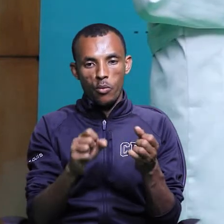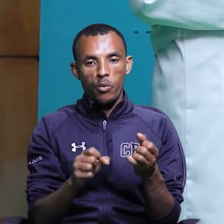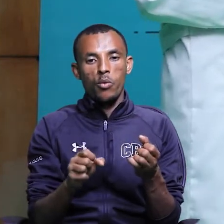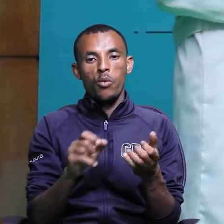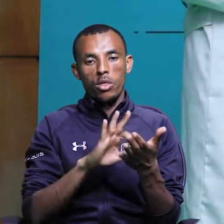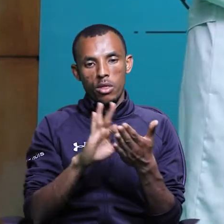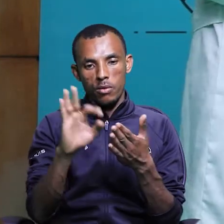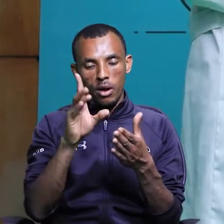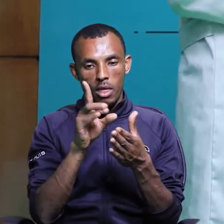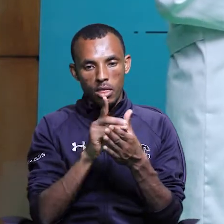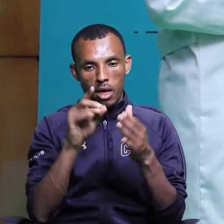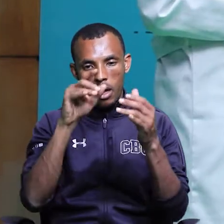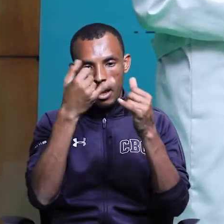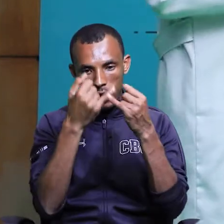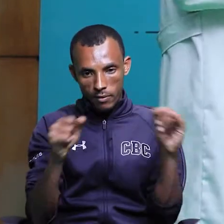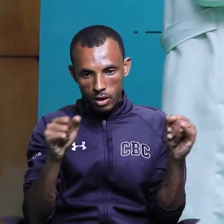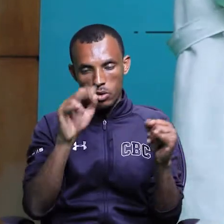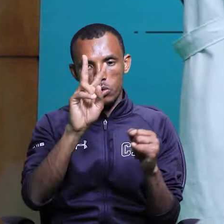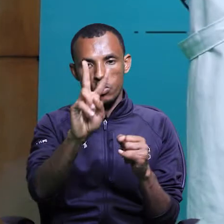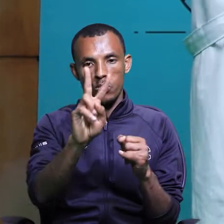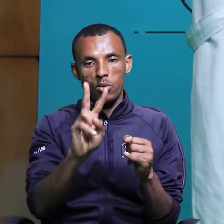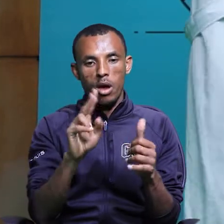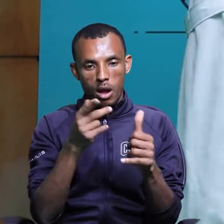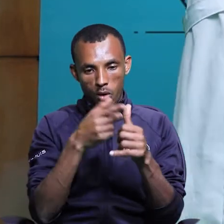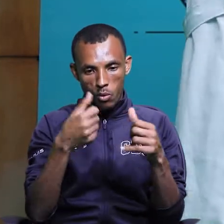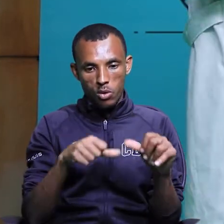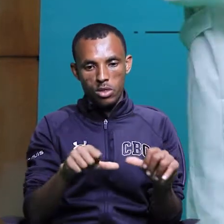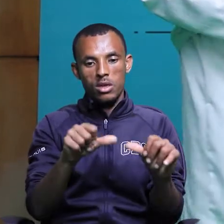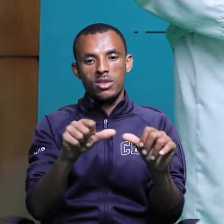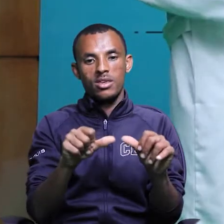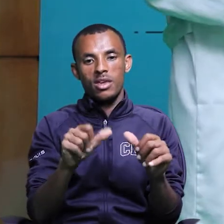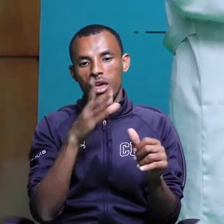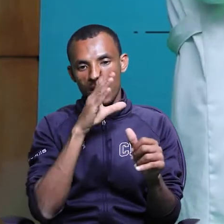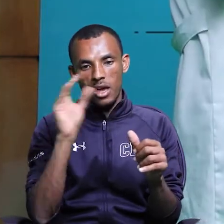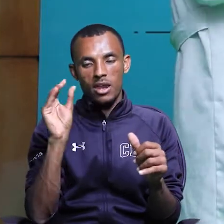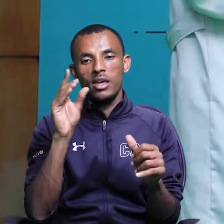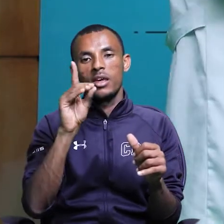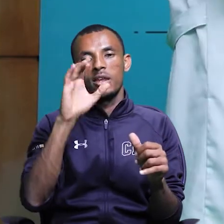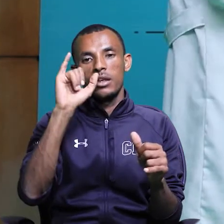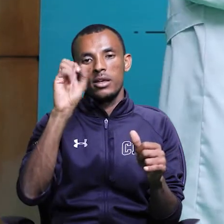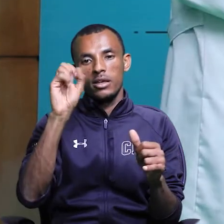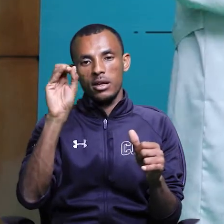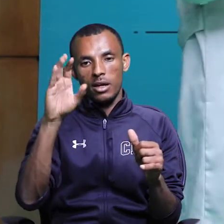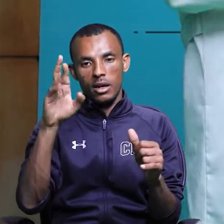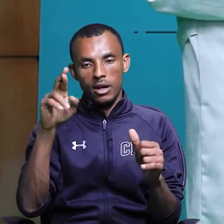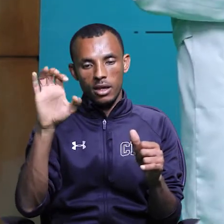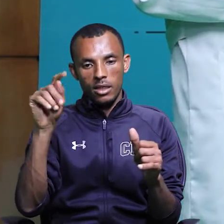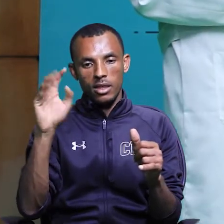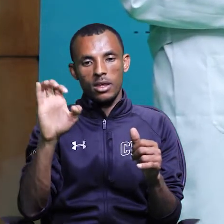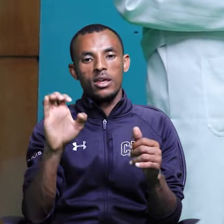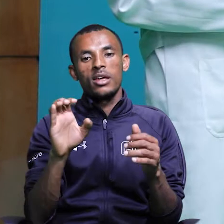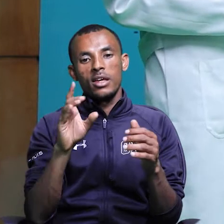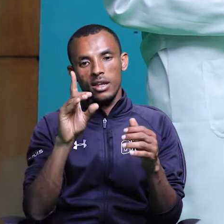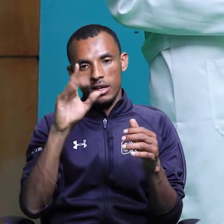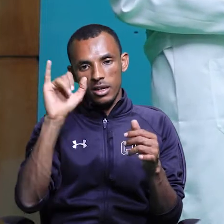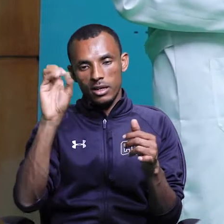data can be classified into two as continuous and discrete. We say the discrete if the results of